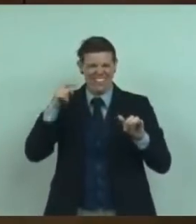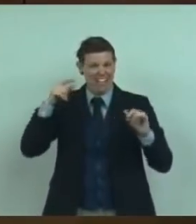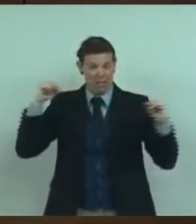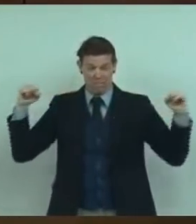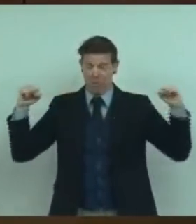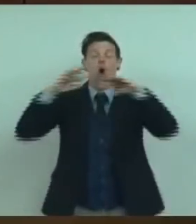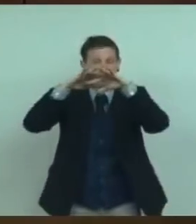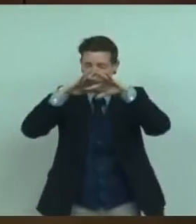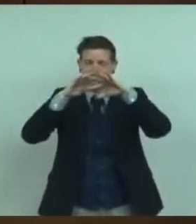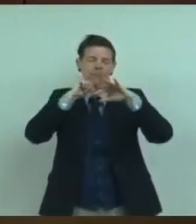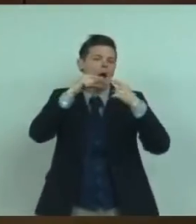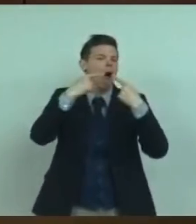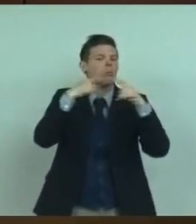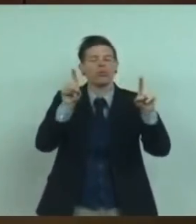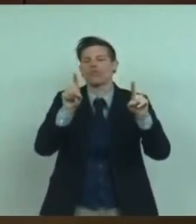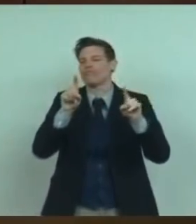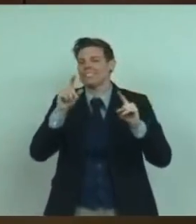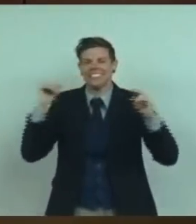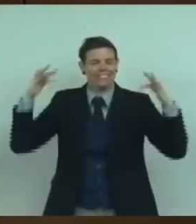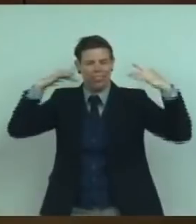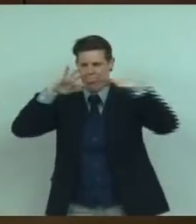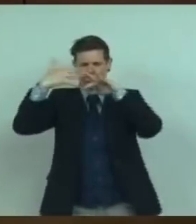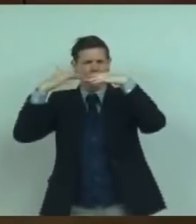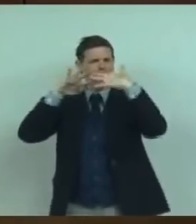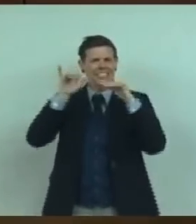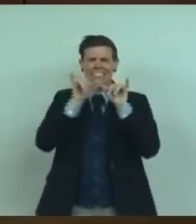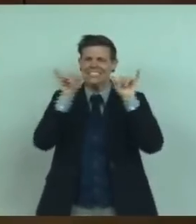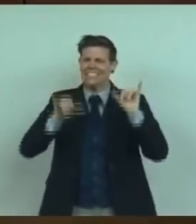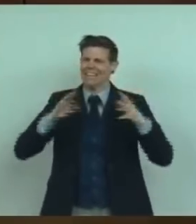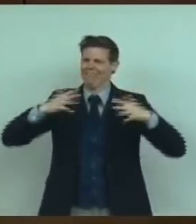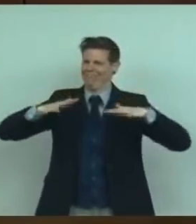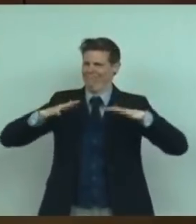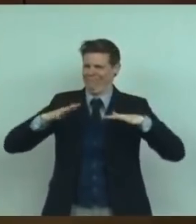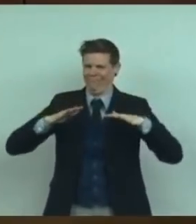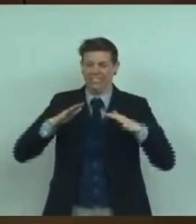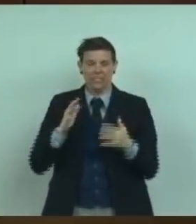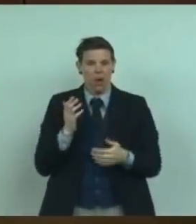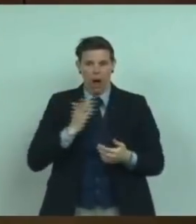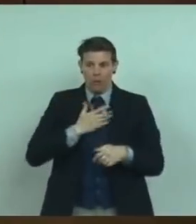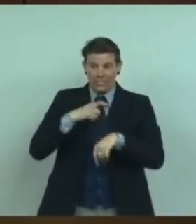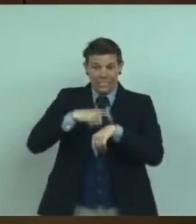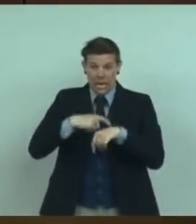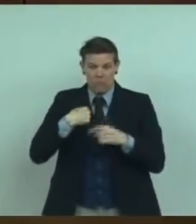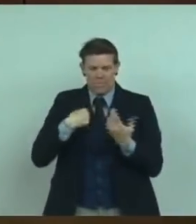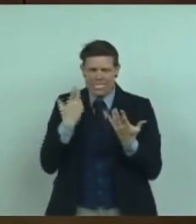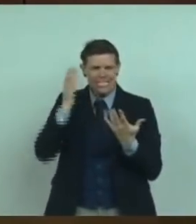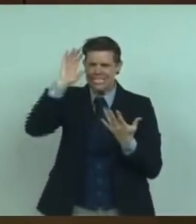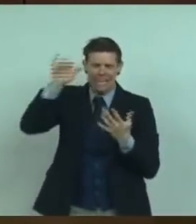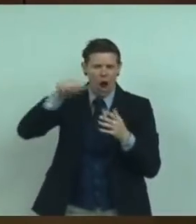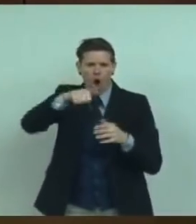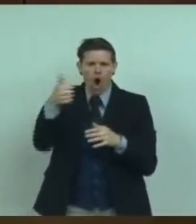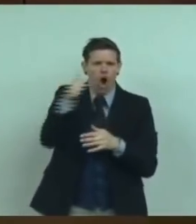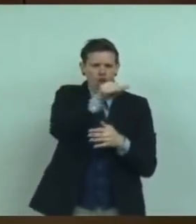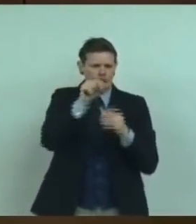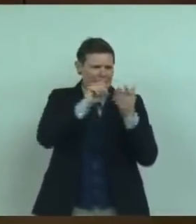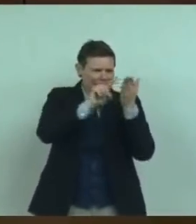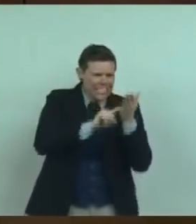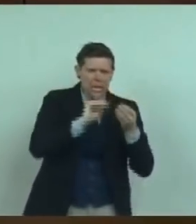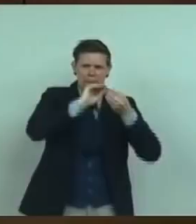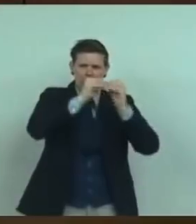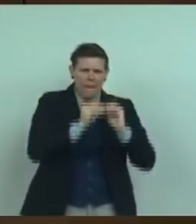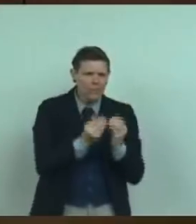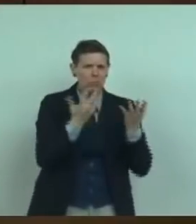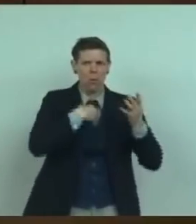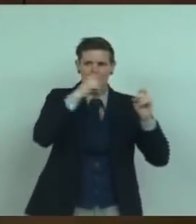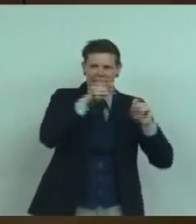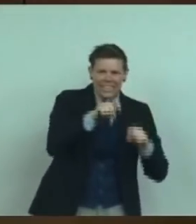bulk of our time, in addition to looking at the data, reminding people about mitigation strategies, doing what I'm now calling